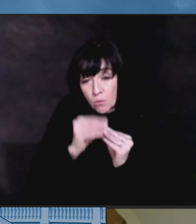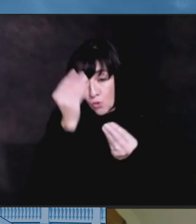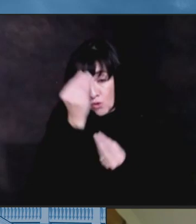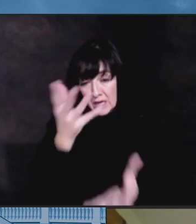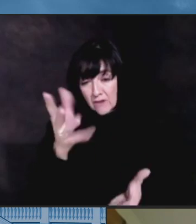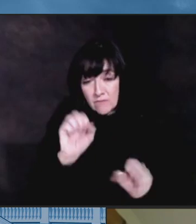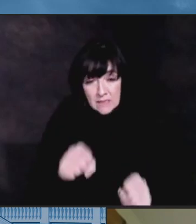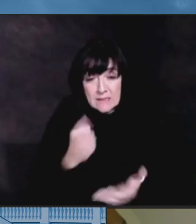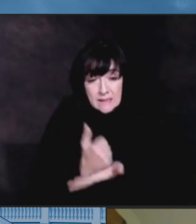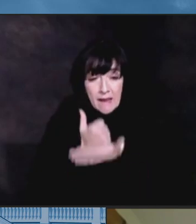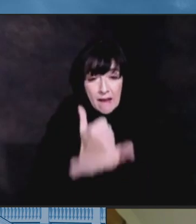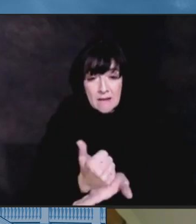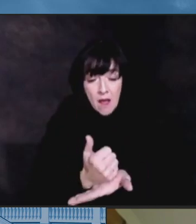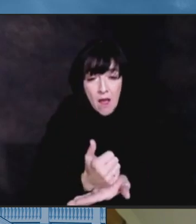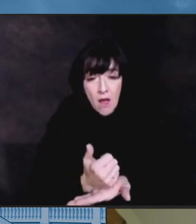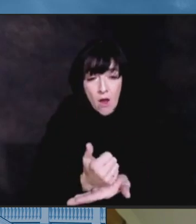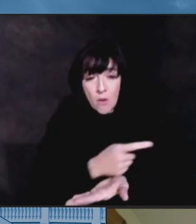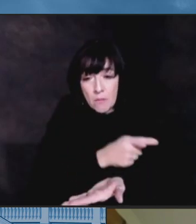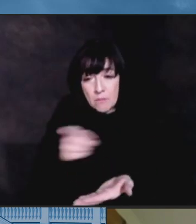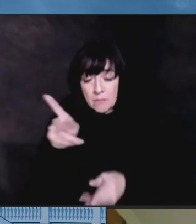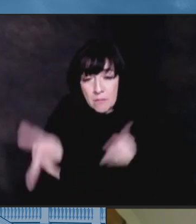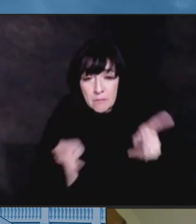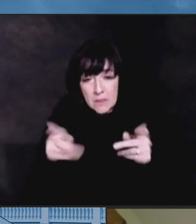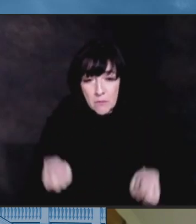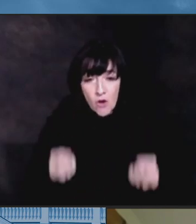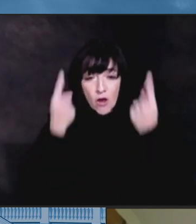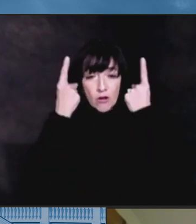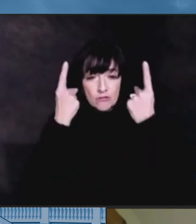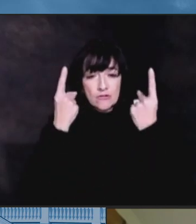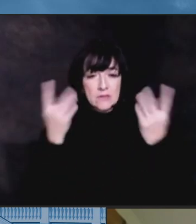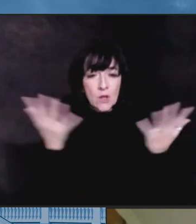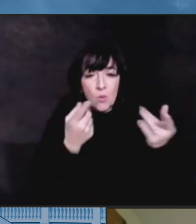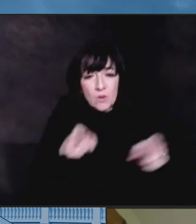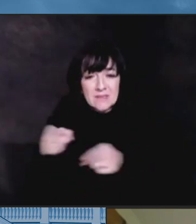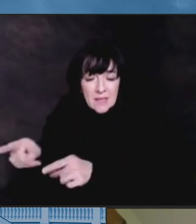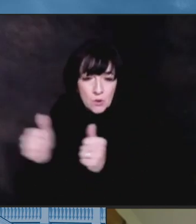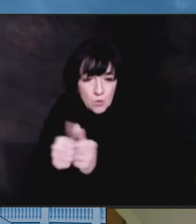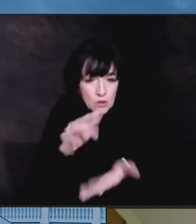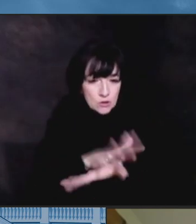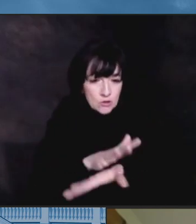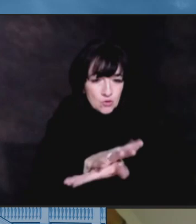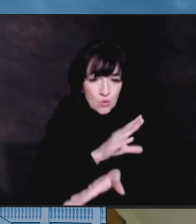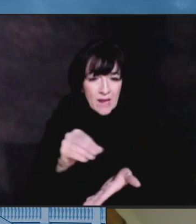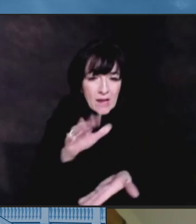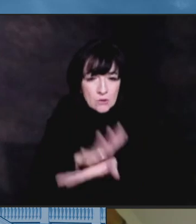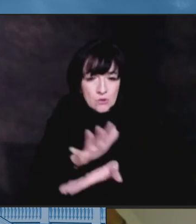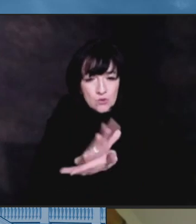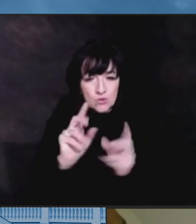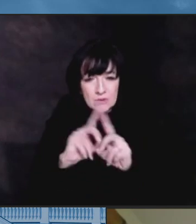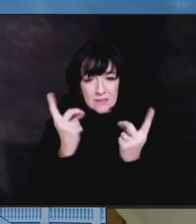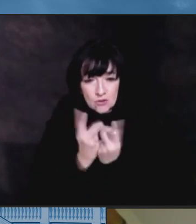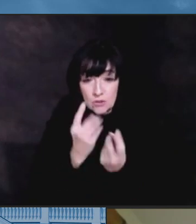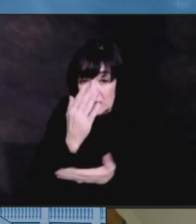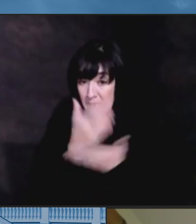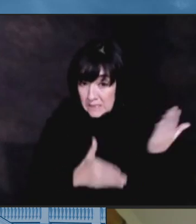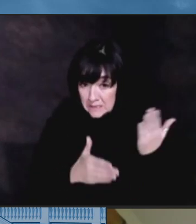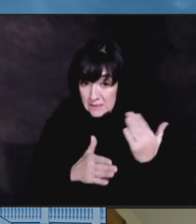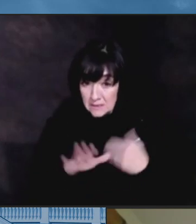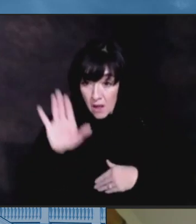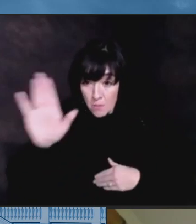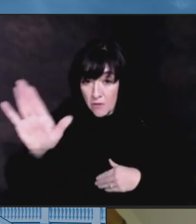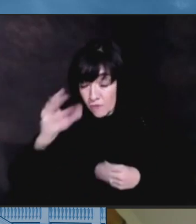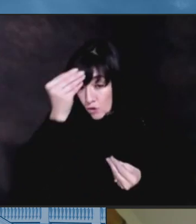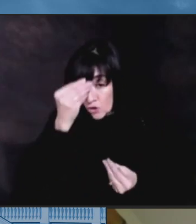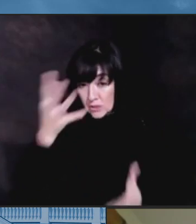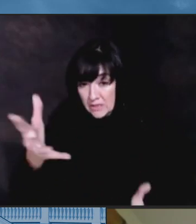with their understanding of the situation in their school district. Some of that information is publicly available, and some